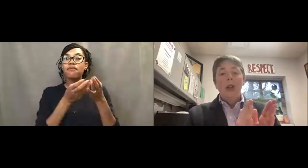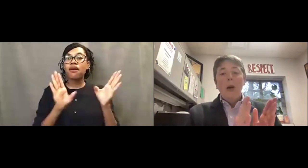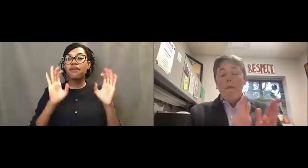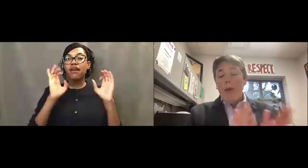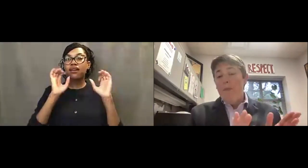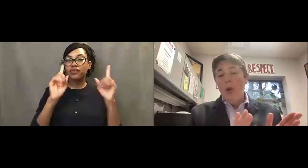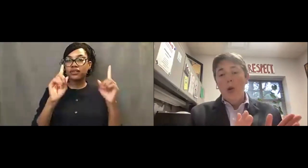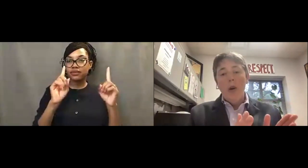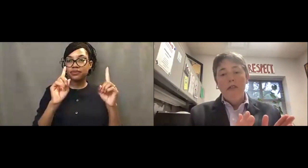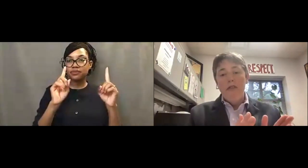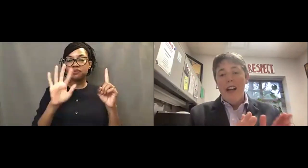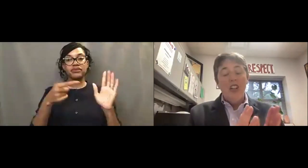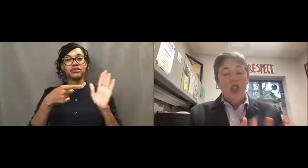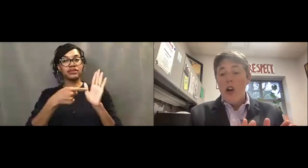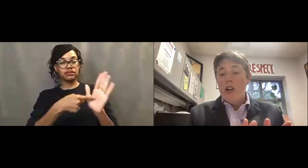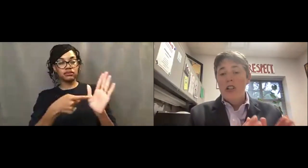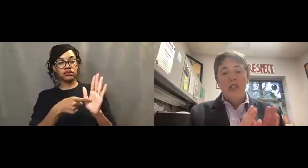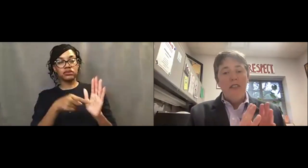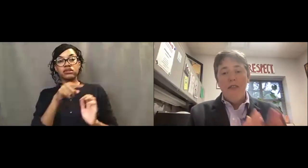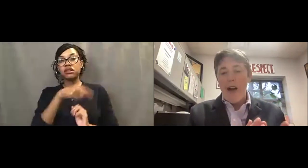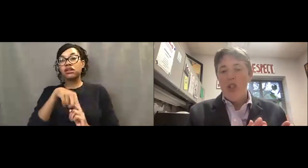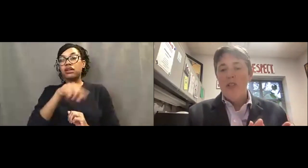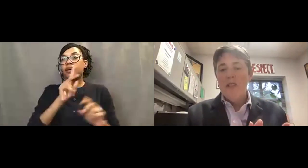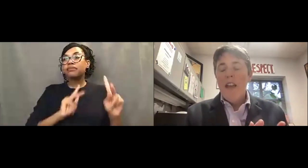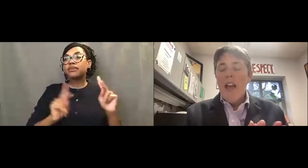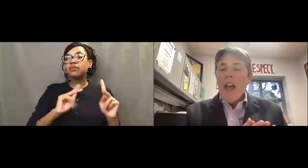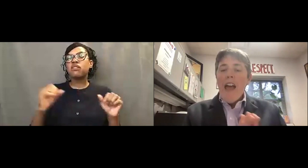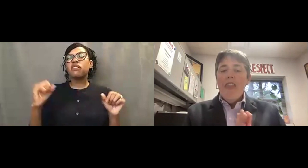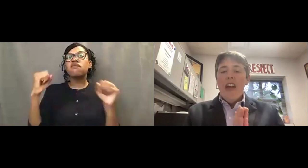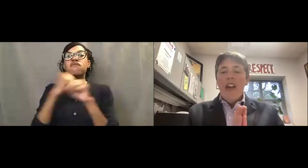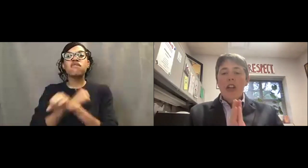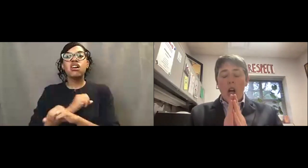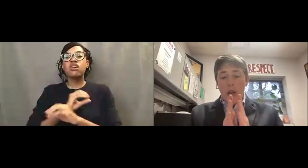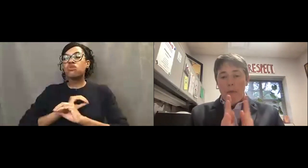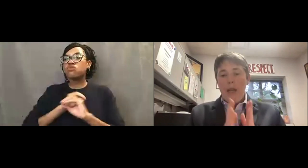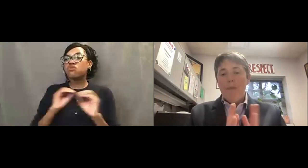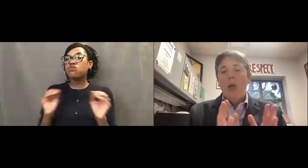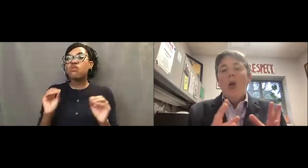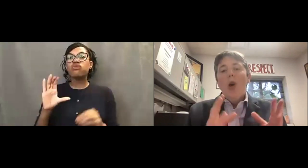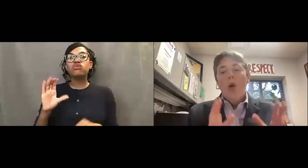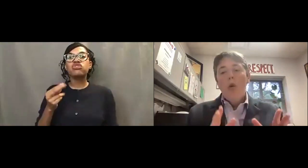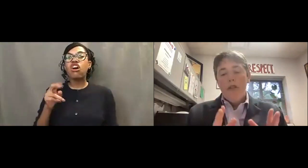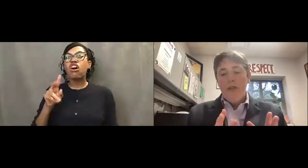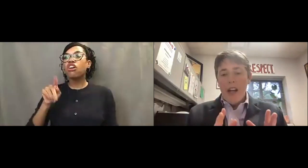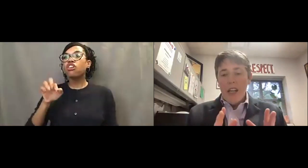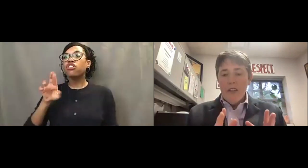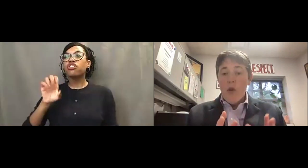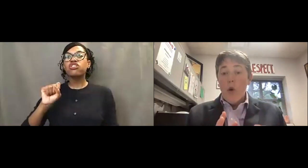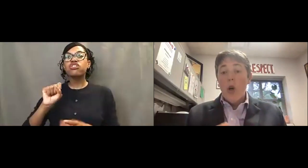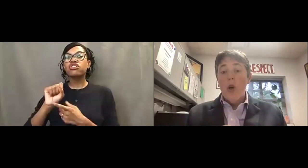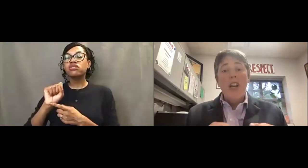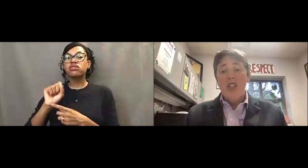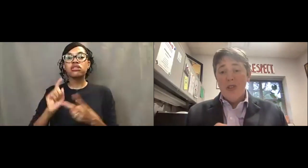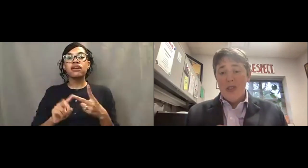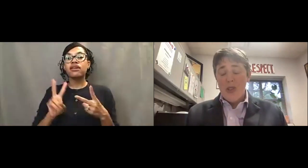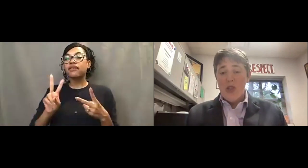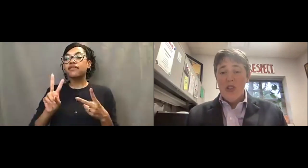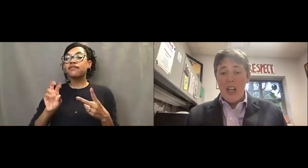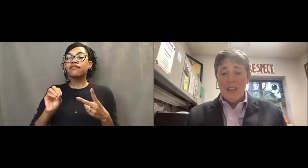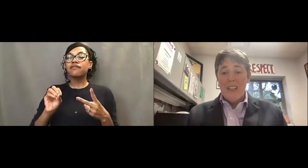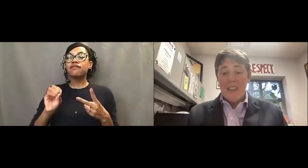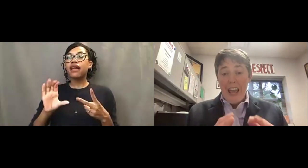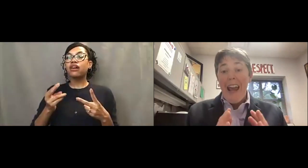example, people who are fighting charters and vouchers. And then there are the people who are fighting for racial and